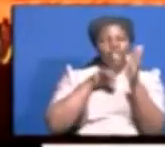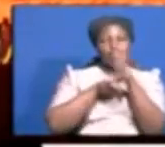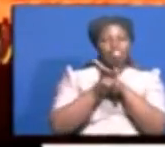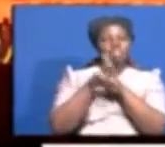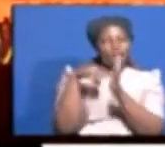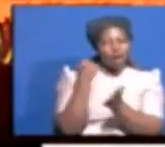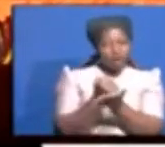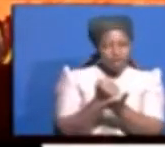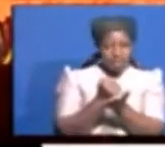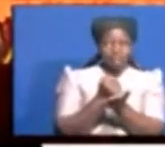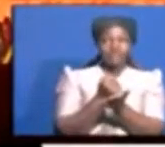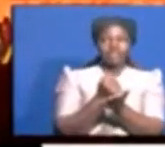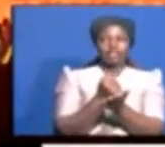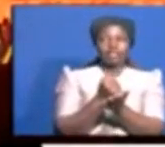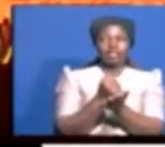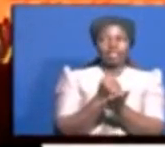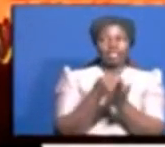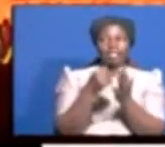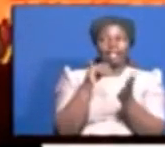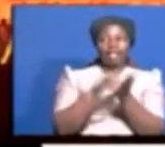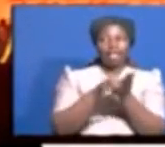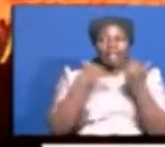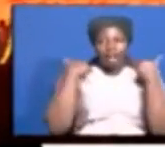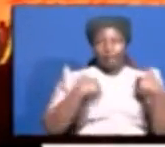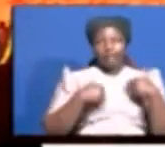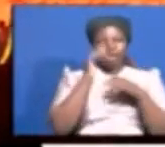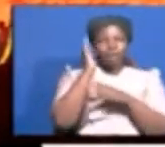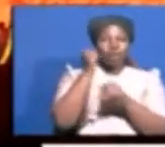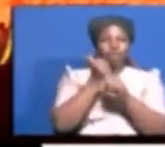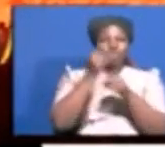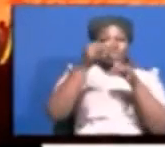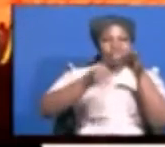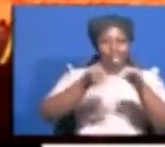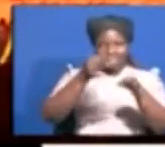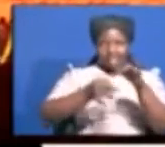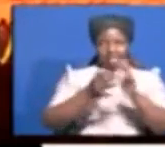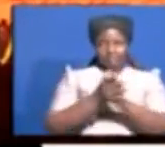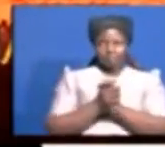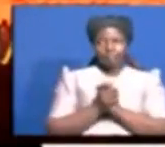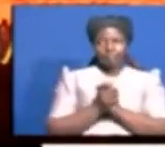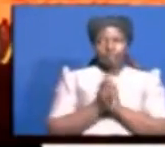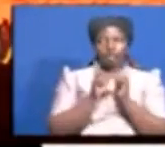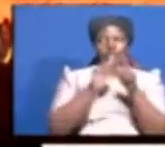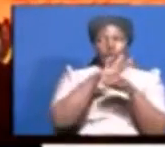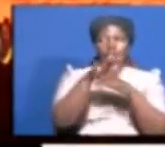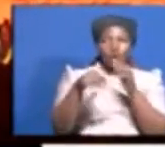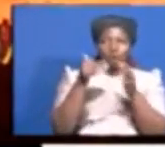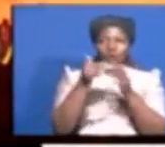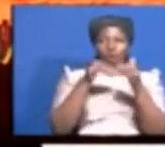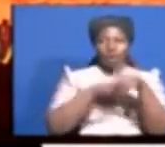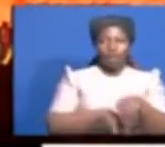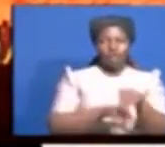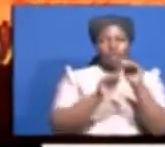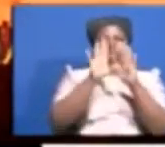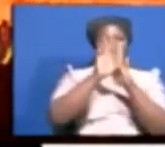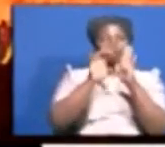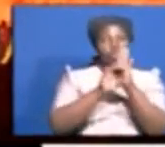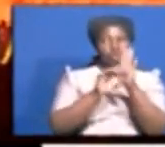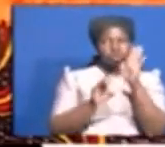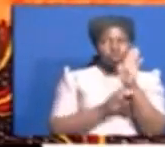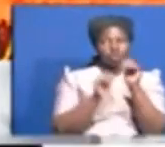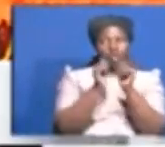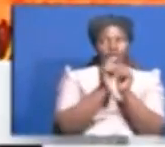office, and that I shall do justice to all in accordance with the Constitution and the